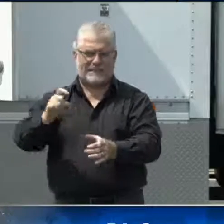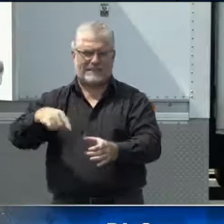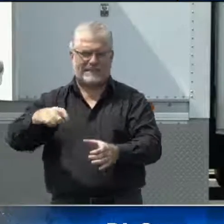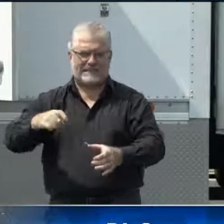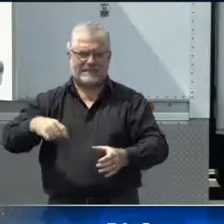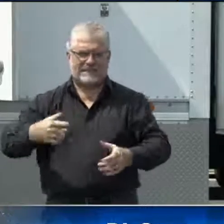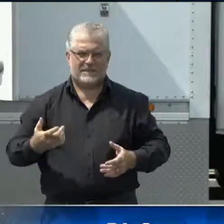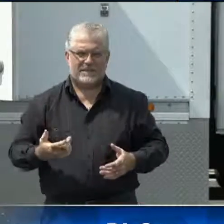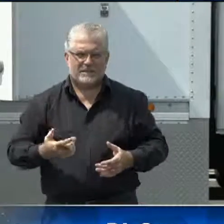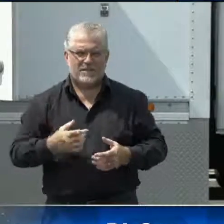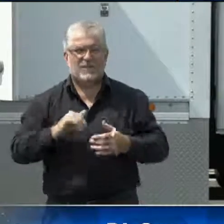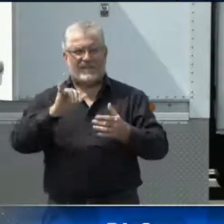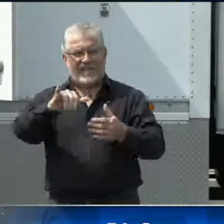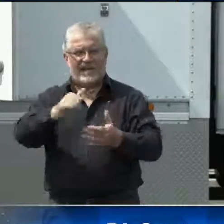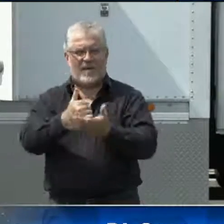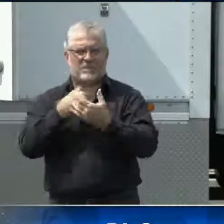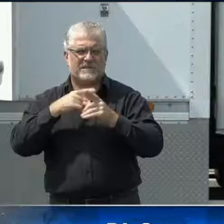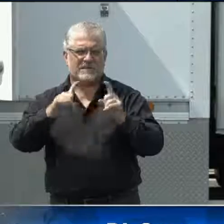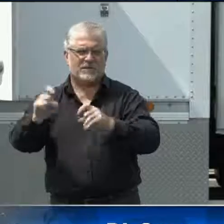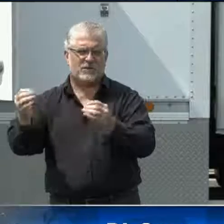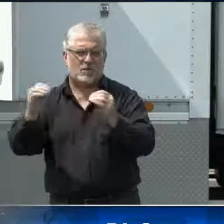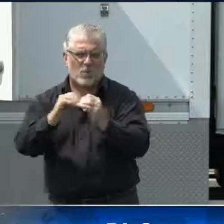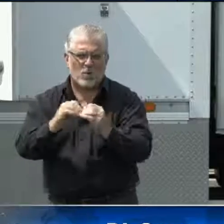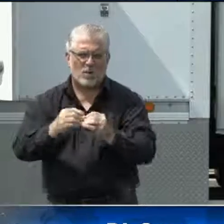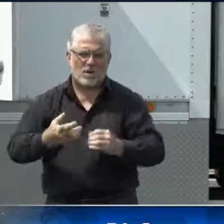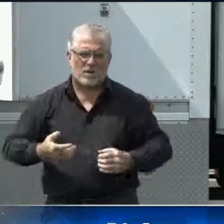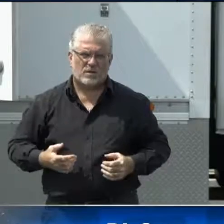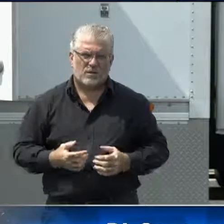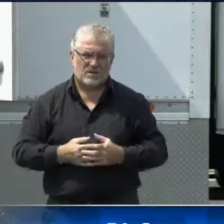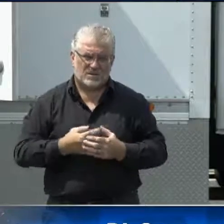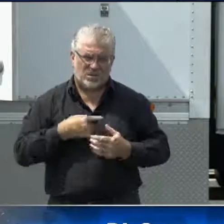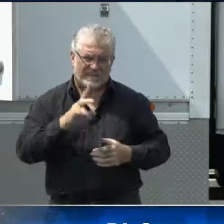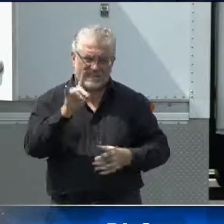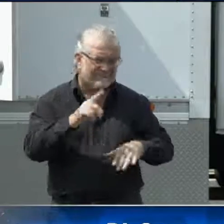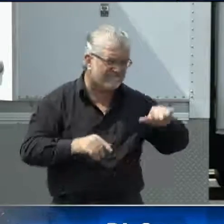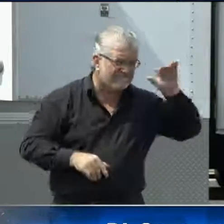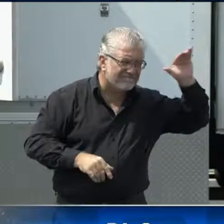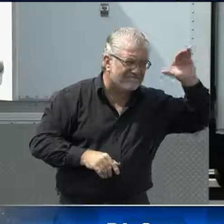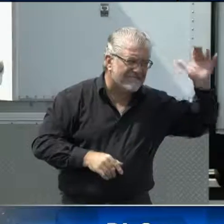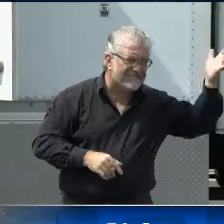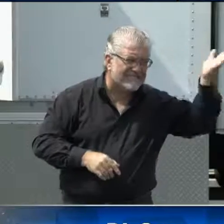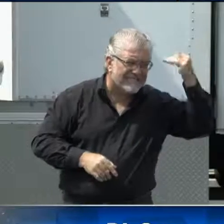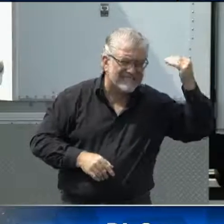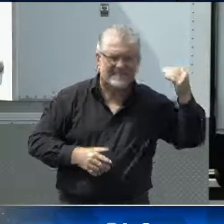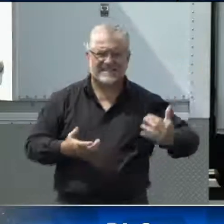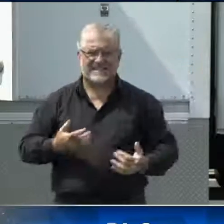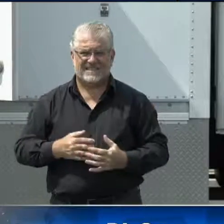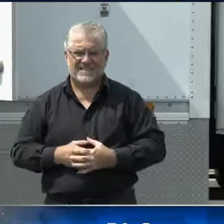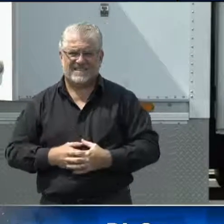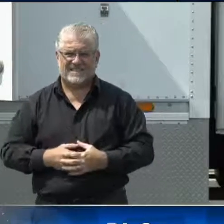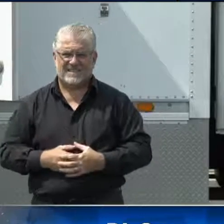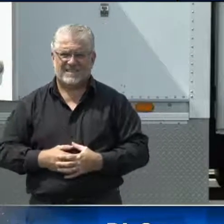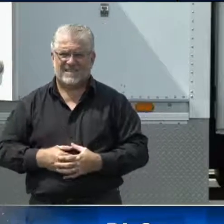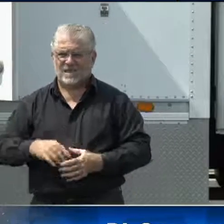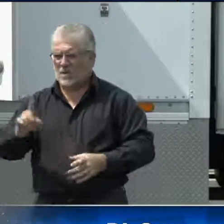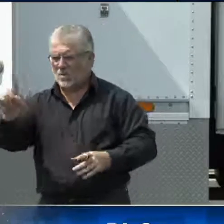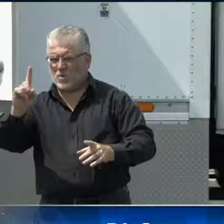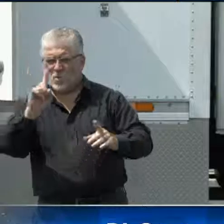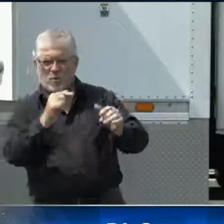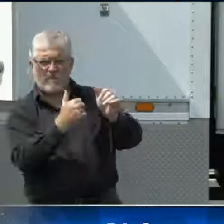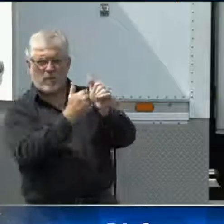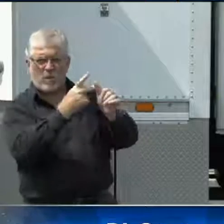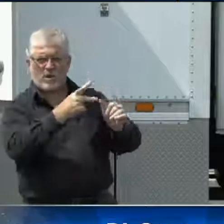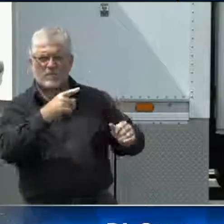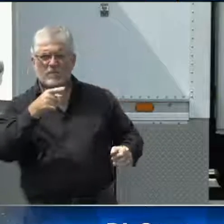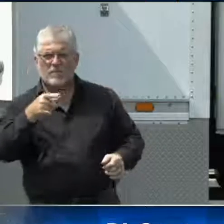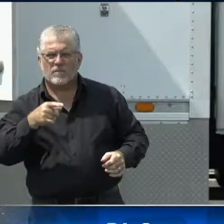current consideration that we're concerned about. And then following up on that, where is Pennsylvania in the process of